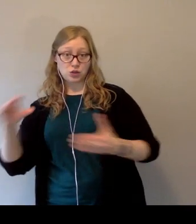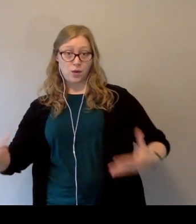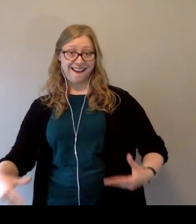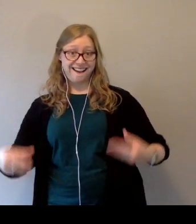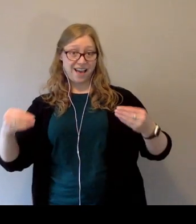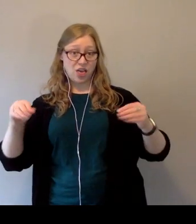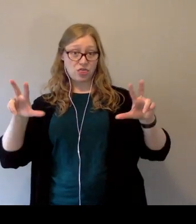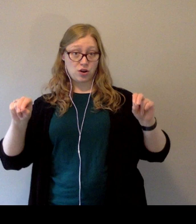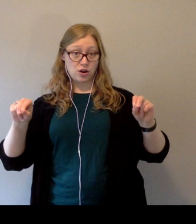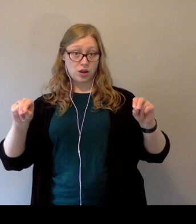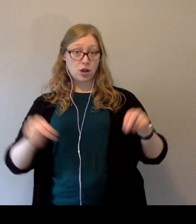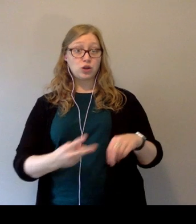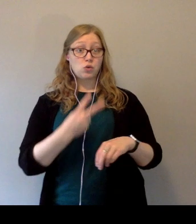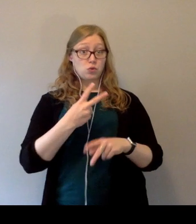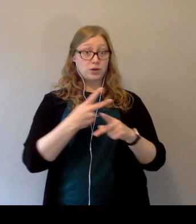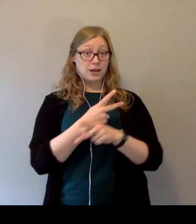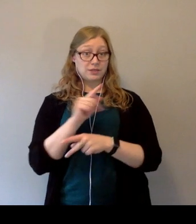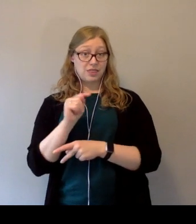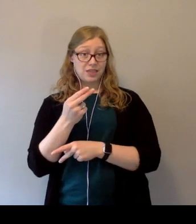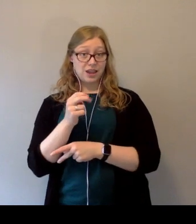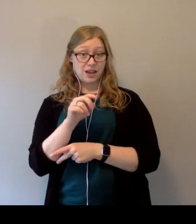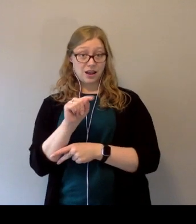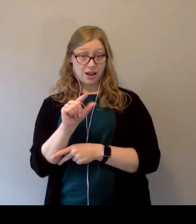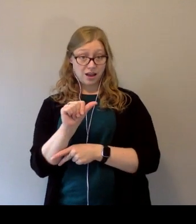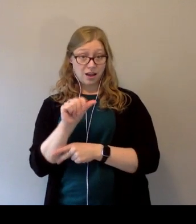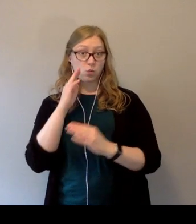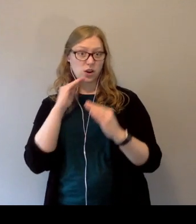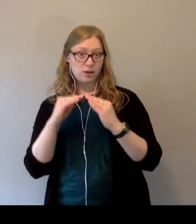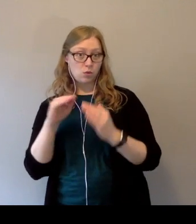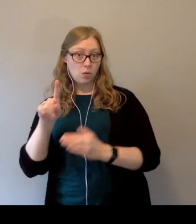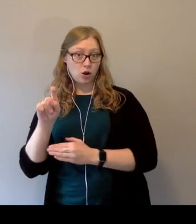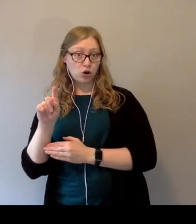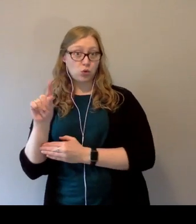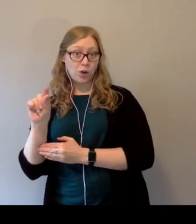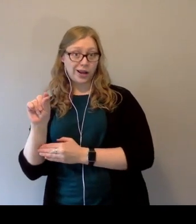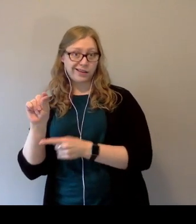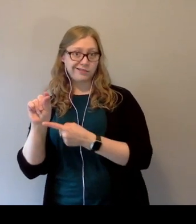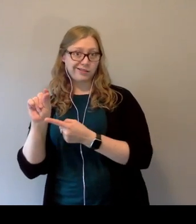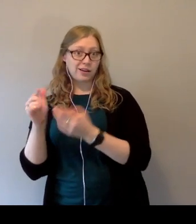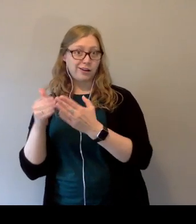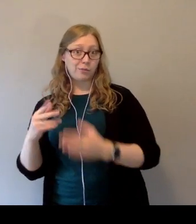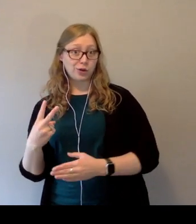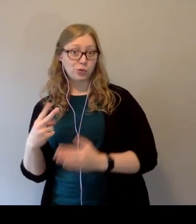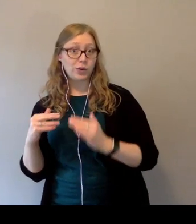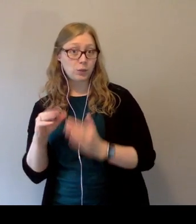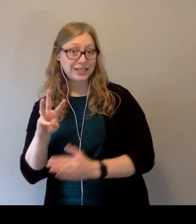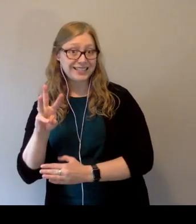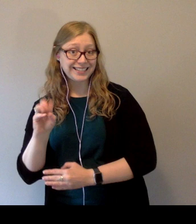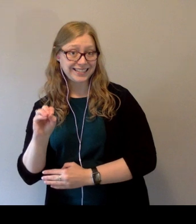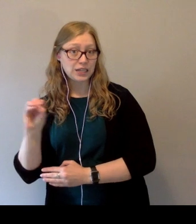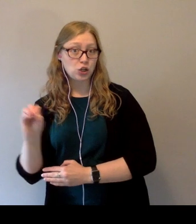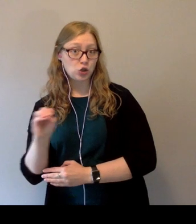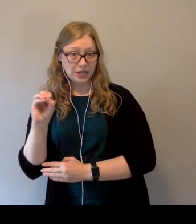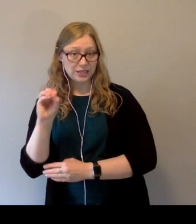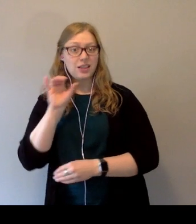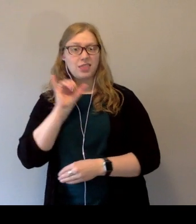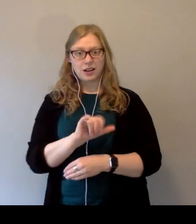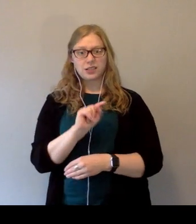theta equals 120, and theta, when we divide by 2, would be 60 degrees.